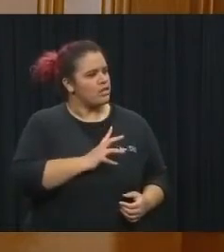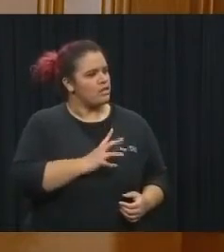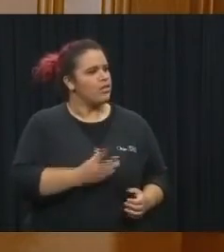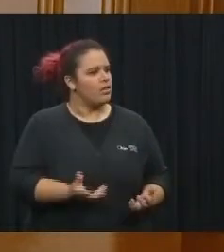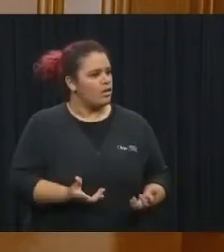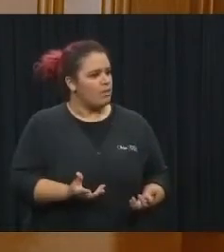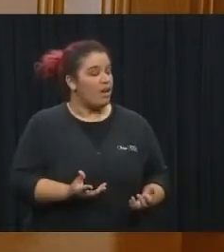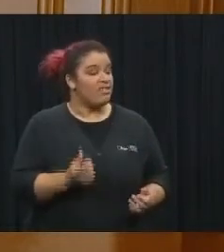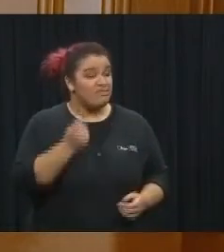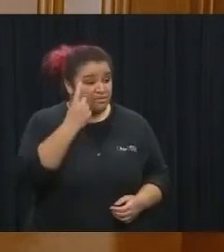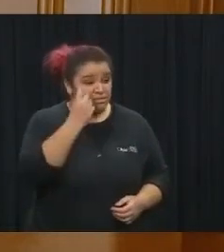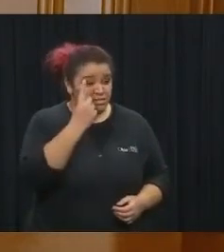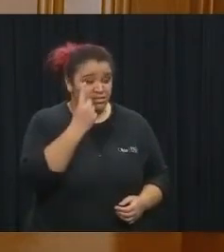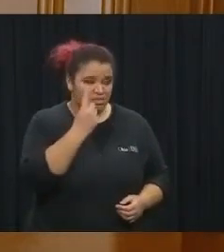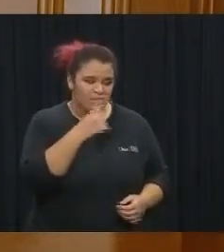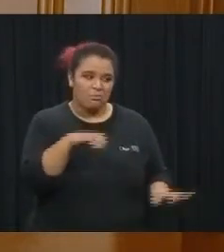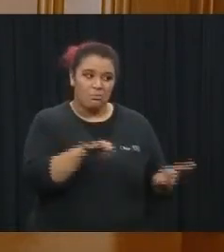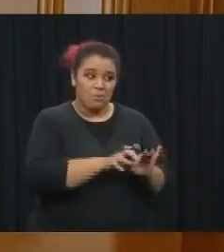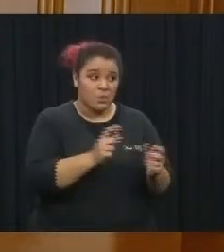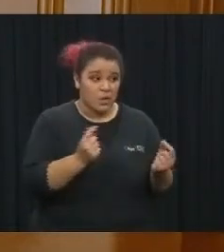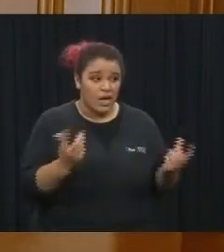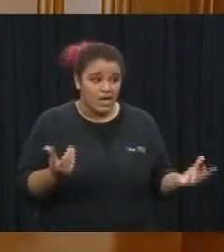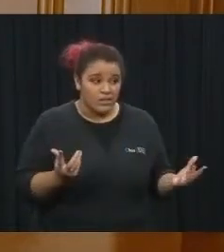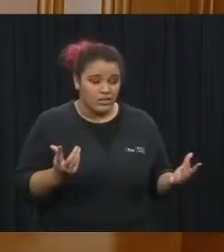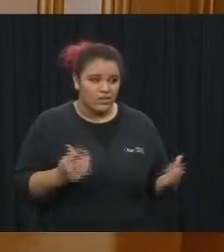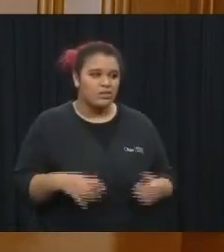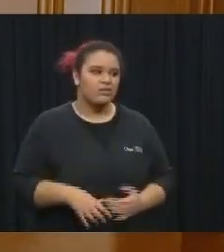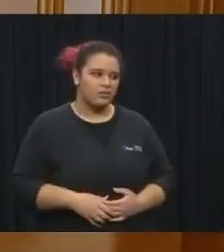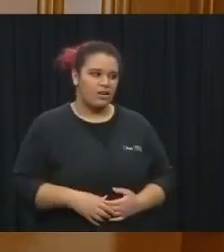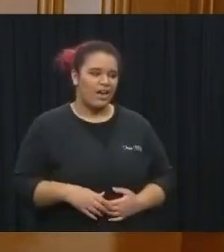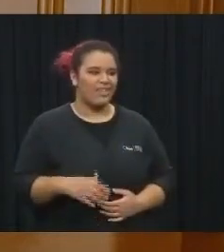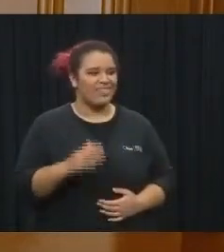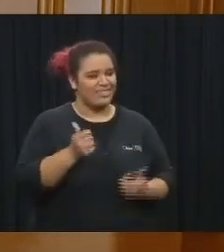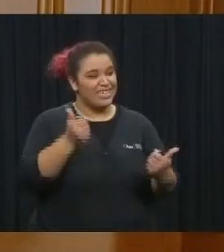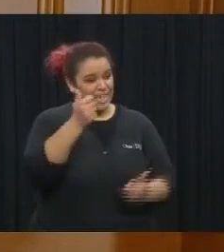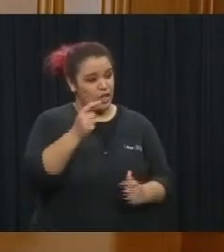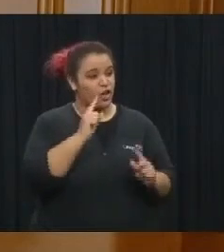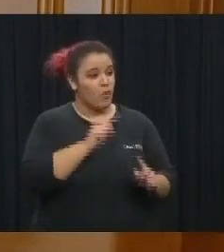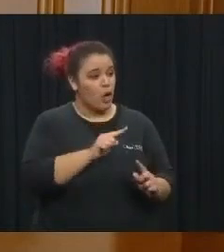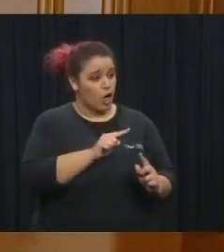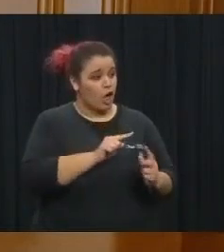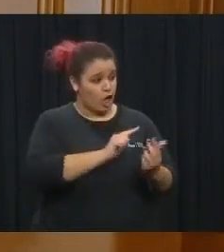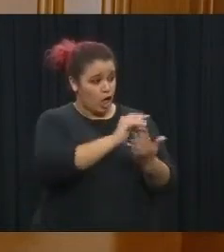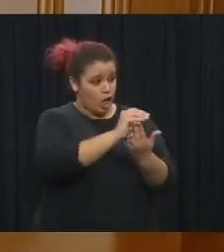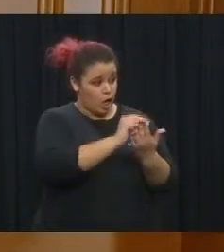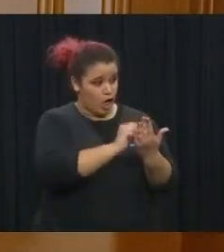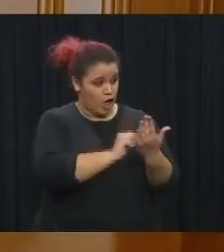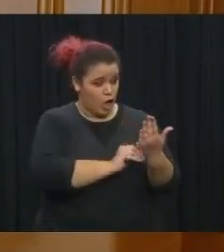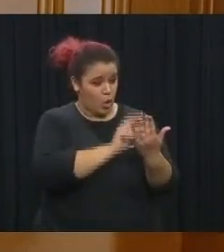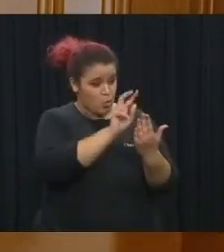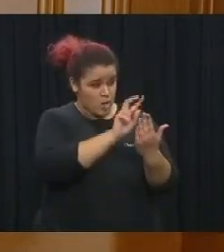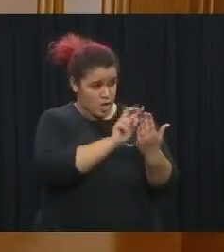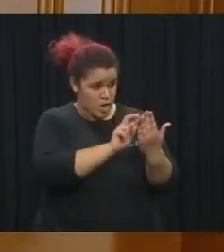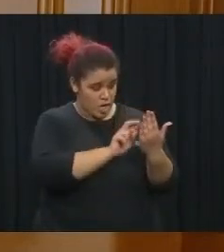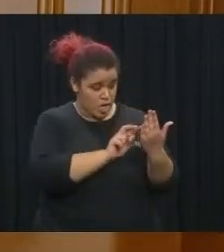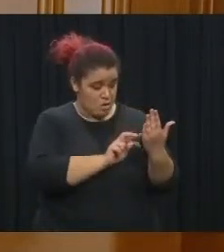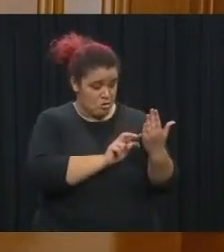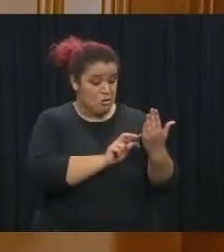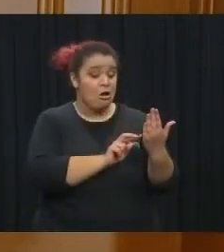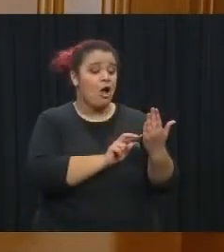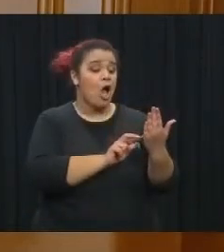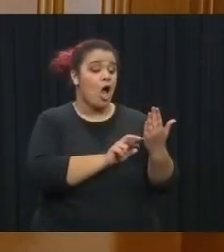again, they need to look at the document. They need to see whether they think they fall within it. If they think they fall within